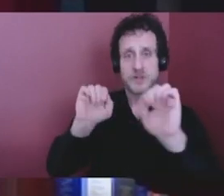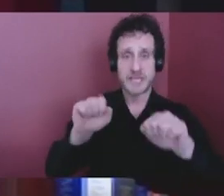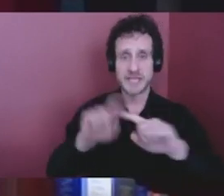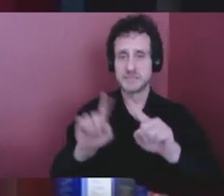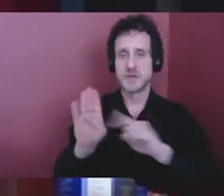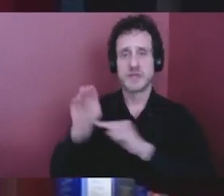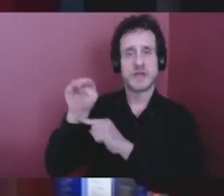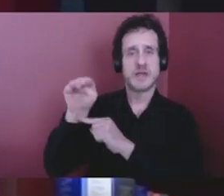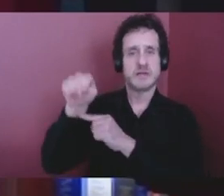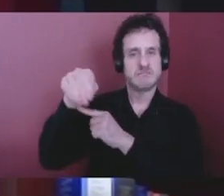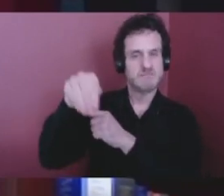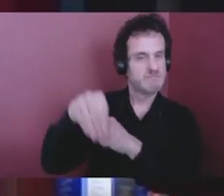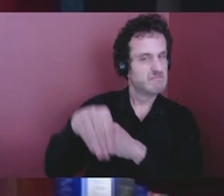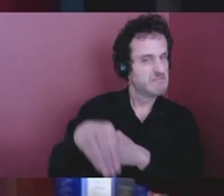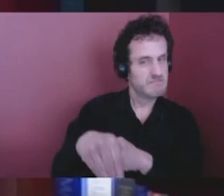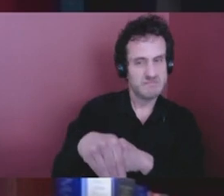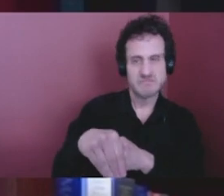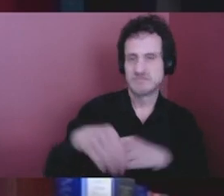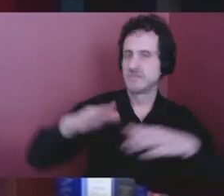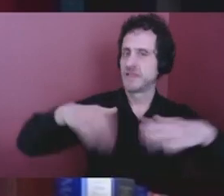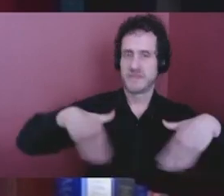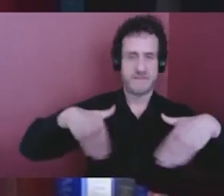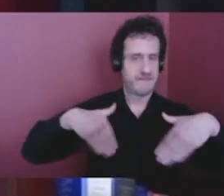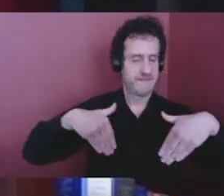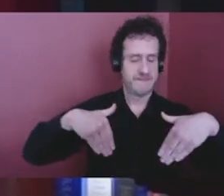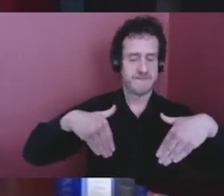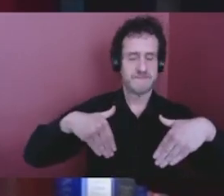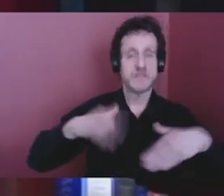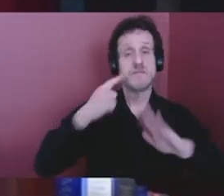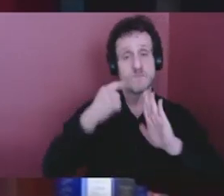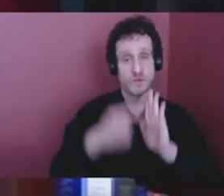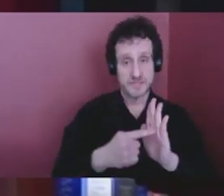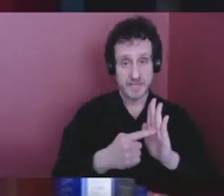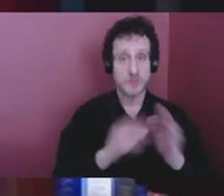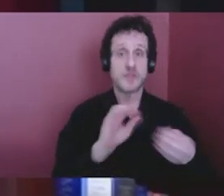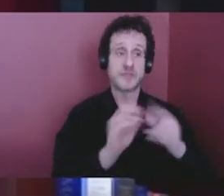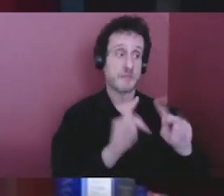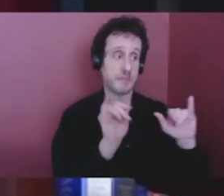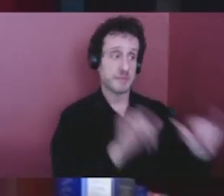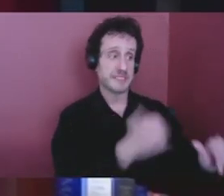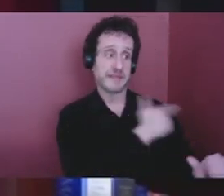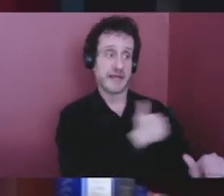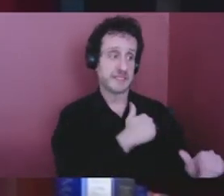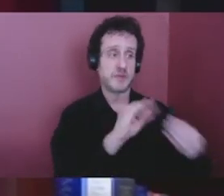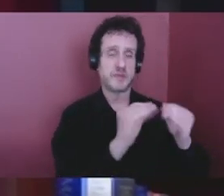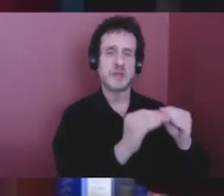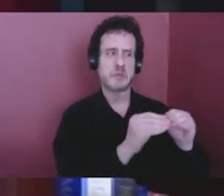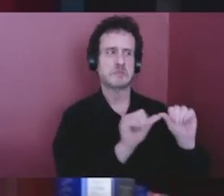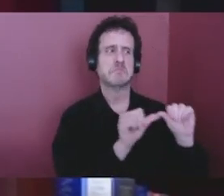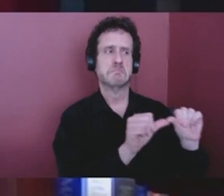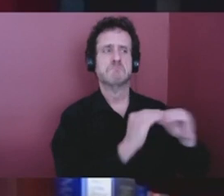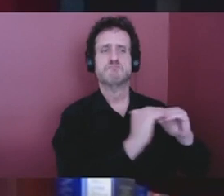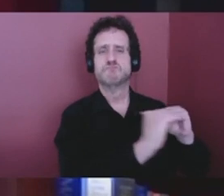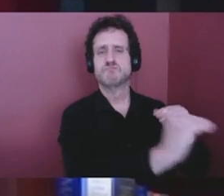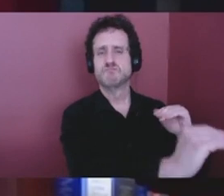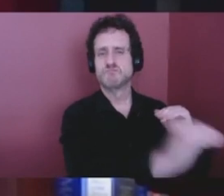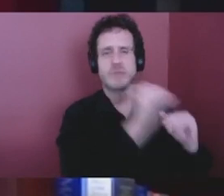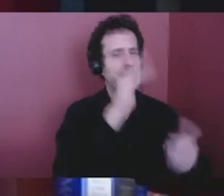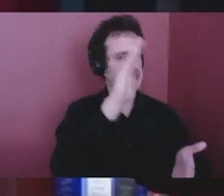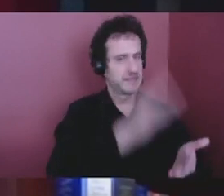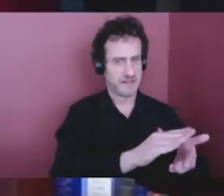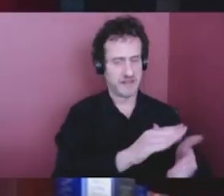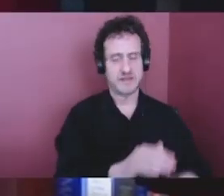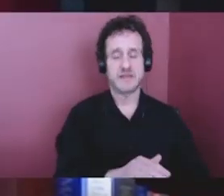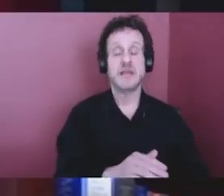significant declines in key metrics like hospitalizations. The updates to our models reflect that